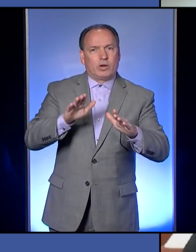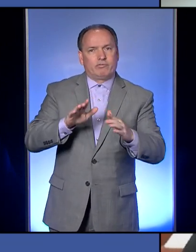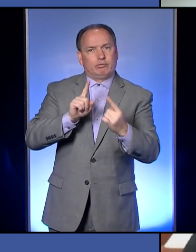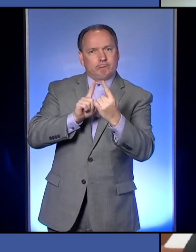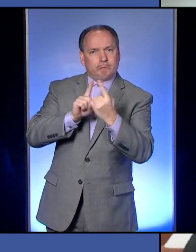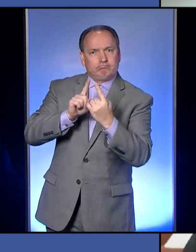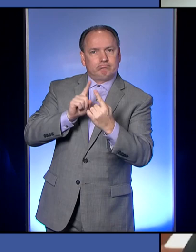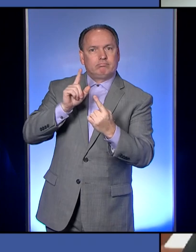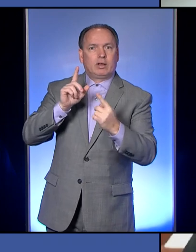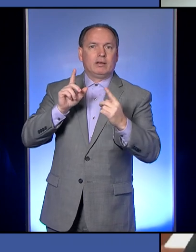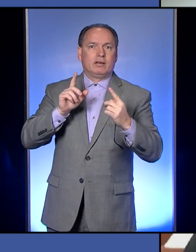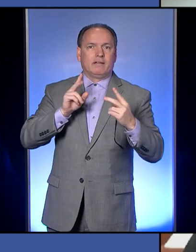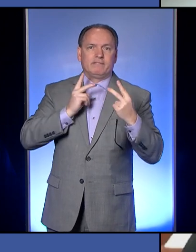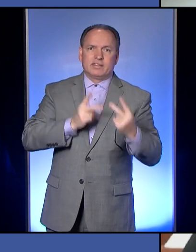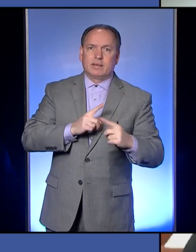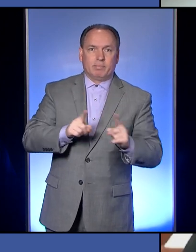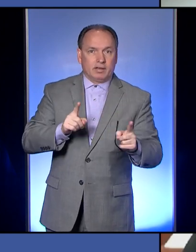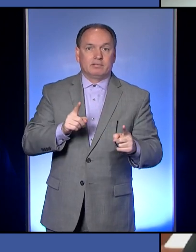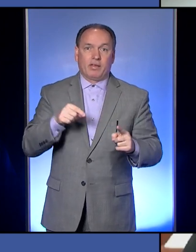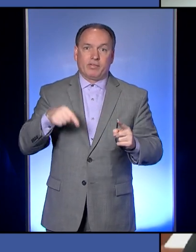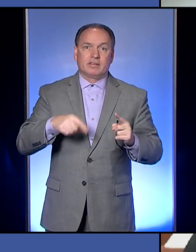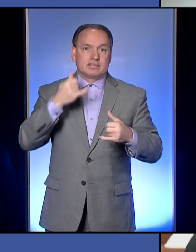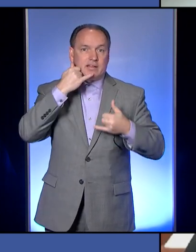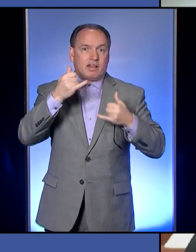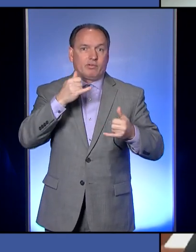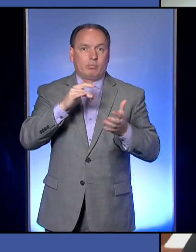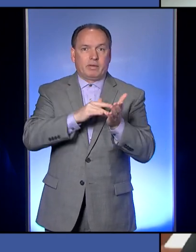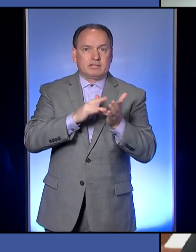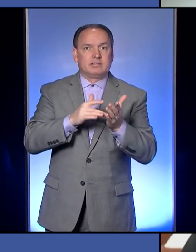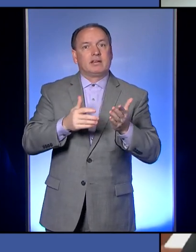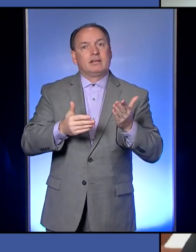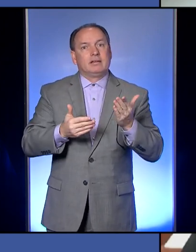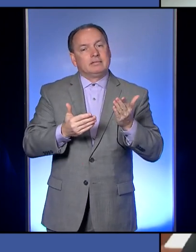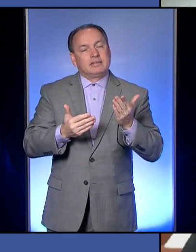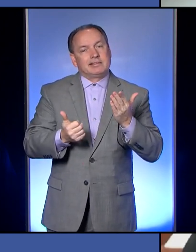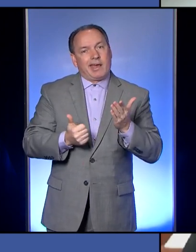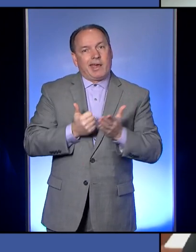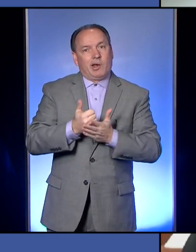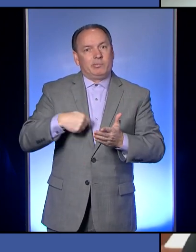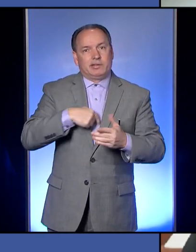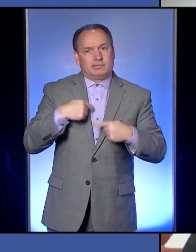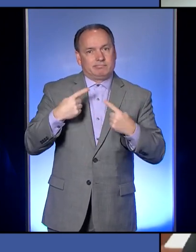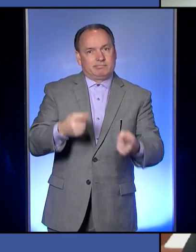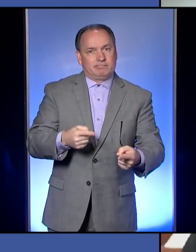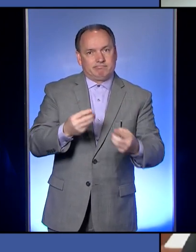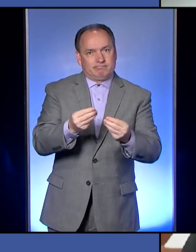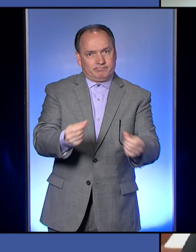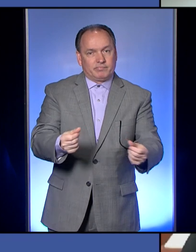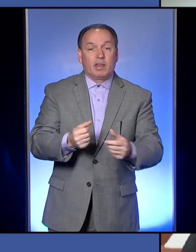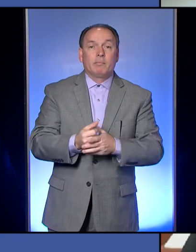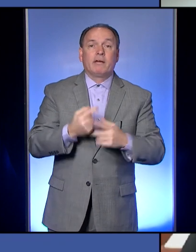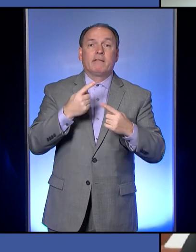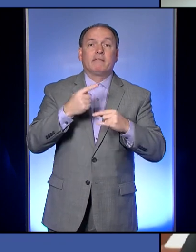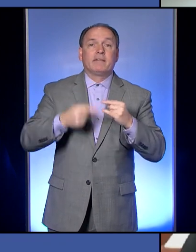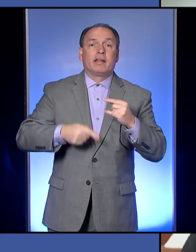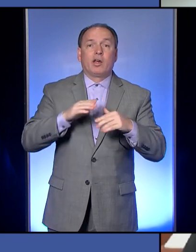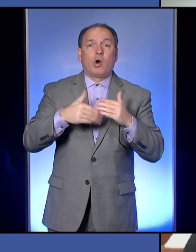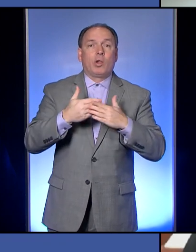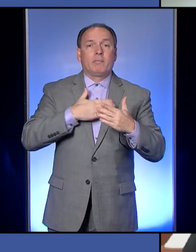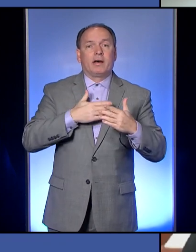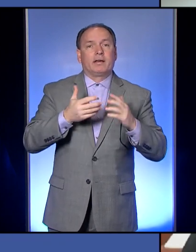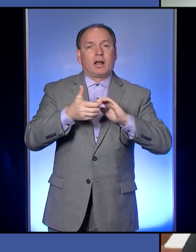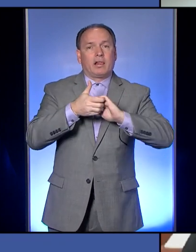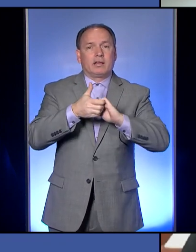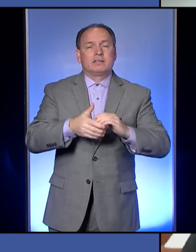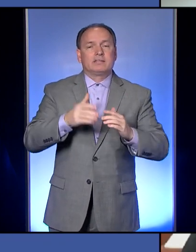visit for sure, but surely this telemedicine has helped us go through this at this point. And finally, all of my colleagues in integrative medicine